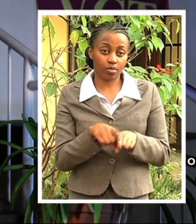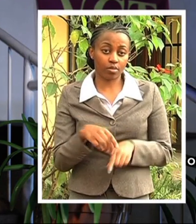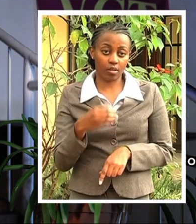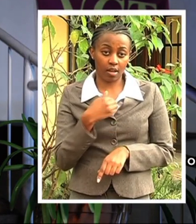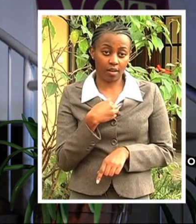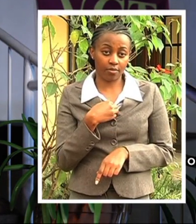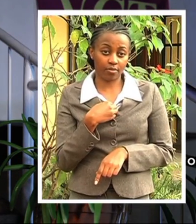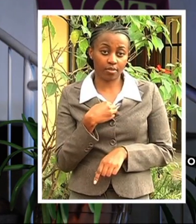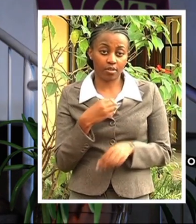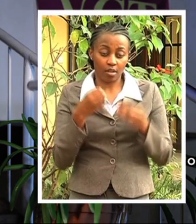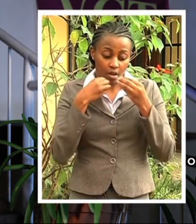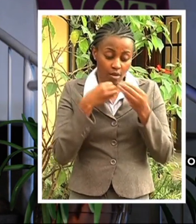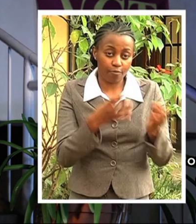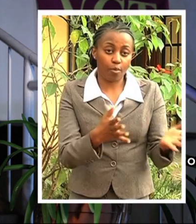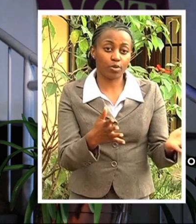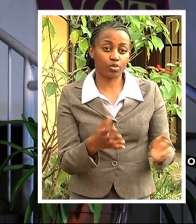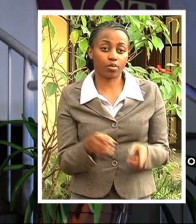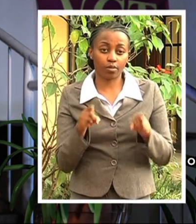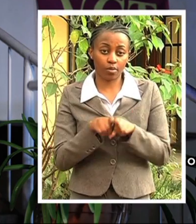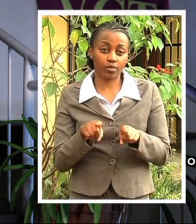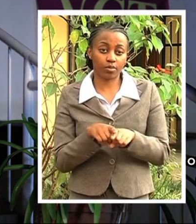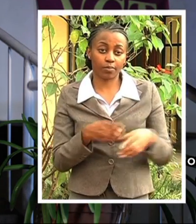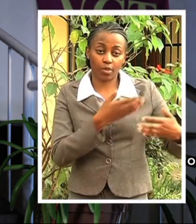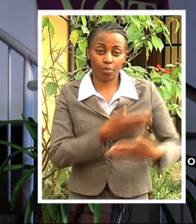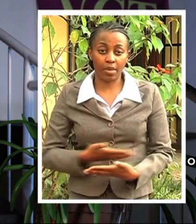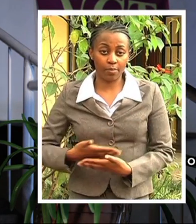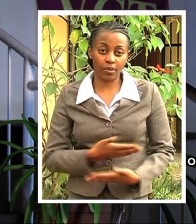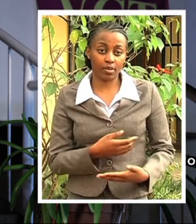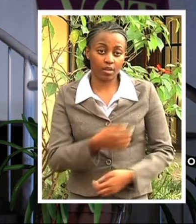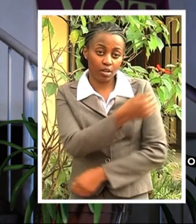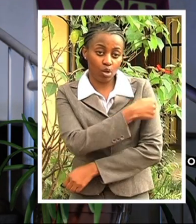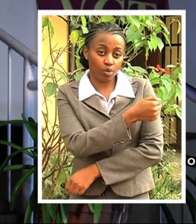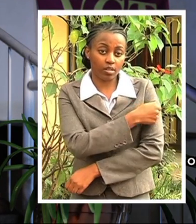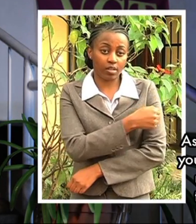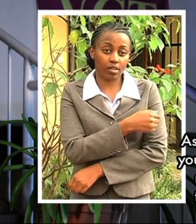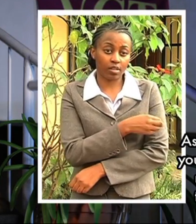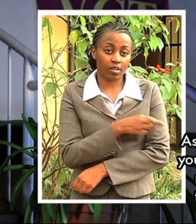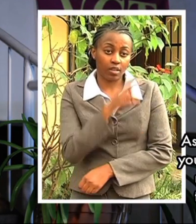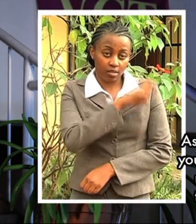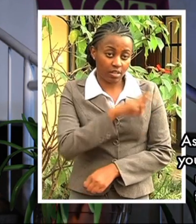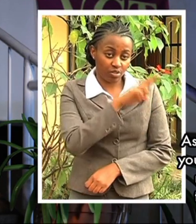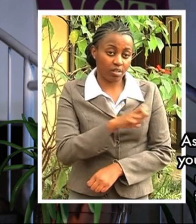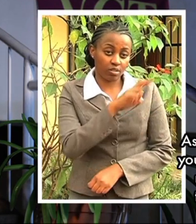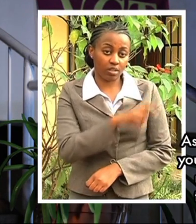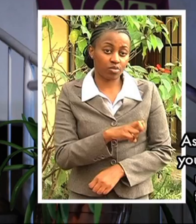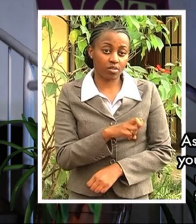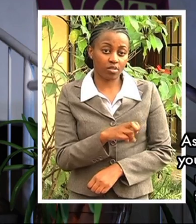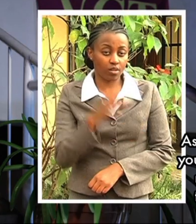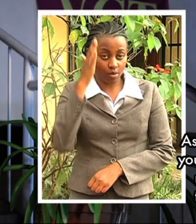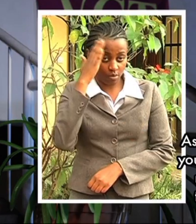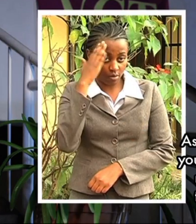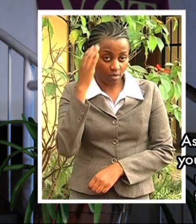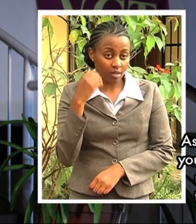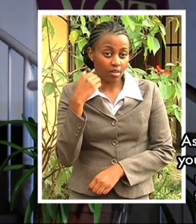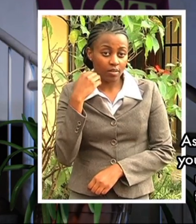have a breast infection, especially the nipples, and maybe if the baby has mouth sores. So as long as you're breastfeeding, you should also